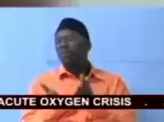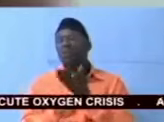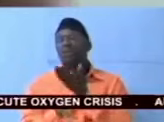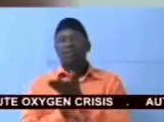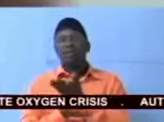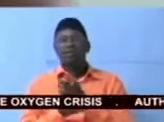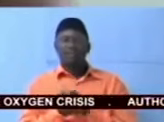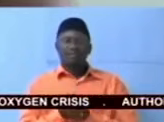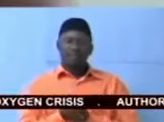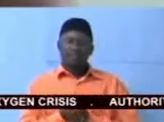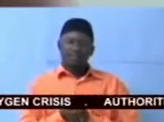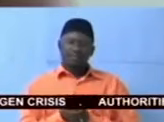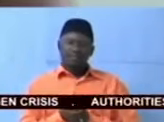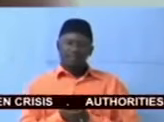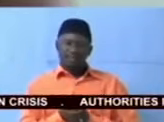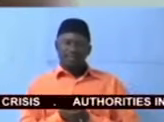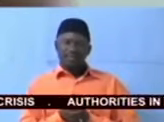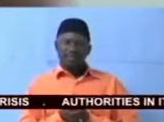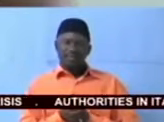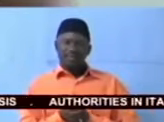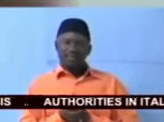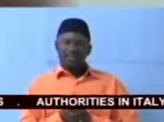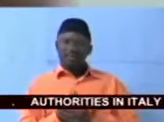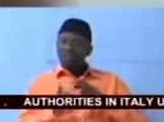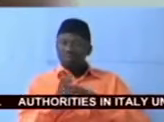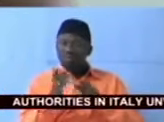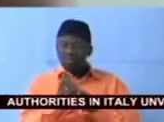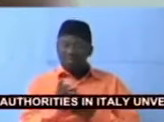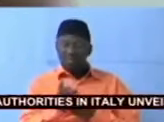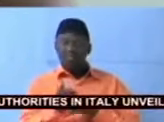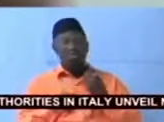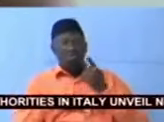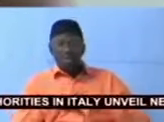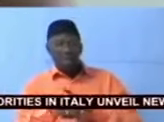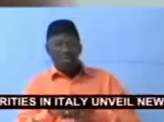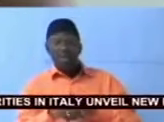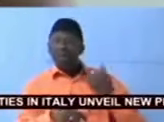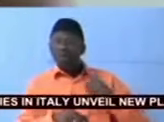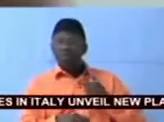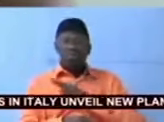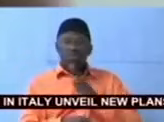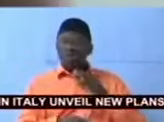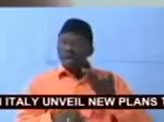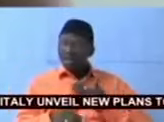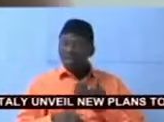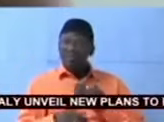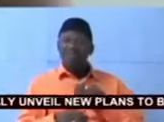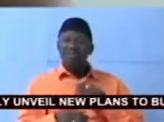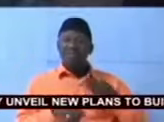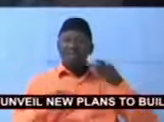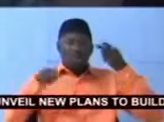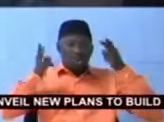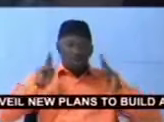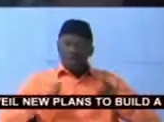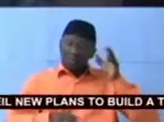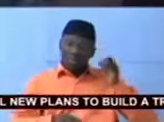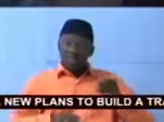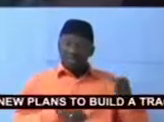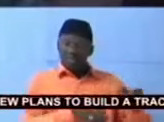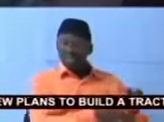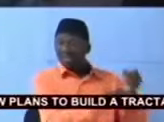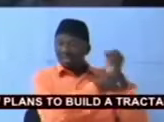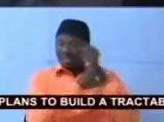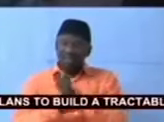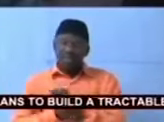court without representation at times where they could not get representation? Cheikh dinaa mun a wax ne ñiñ tuumaal nag dañ leen day yóbbu ci atté kaay bi te